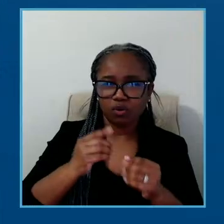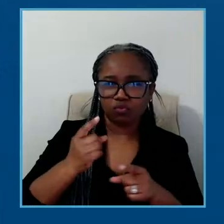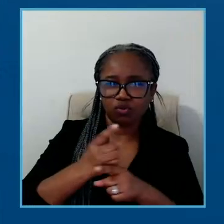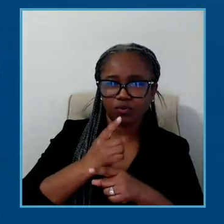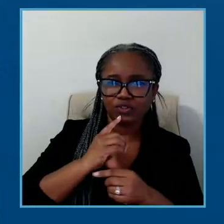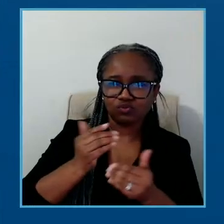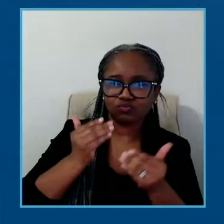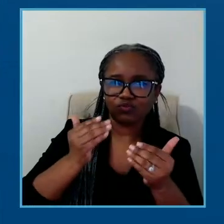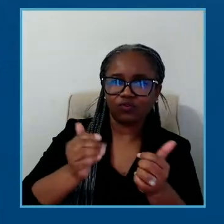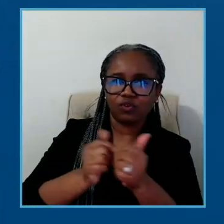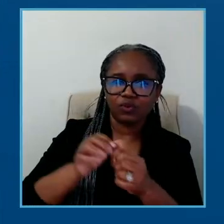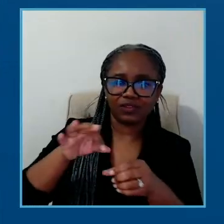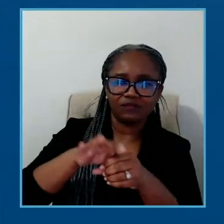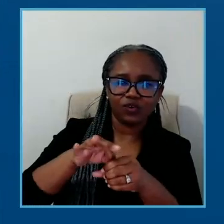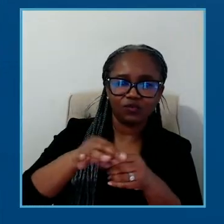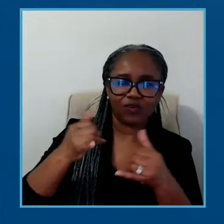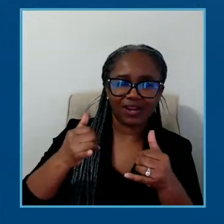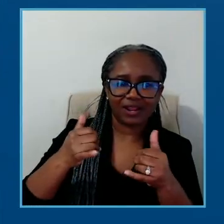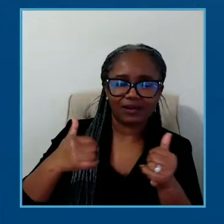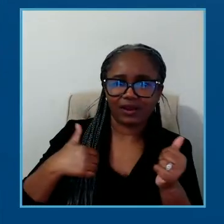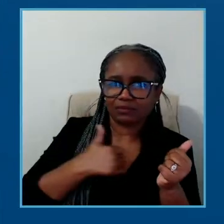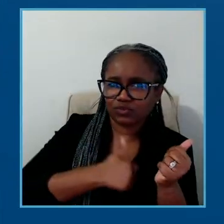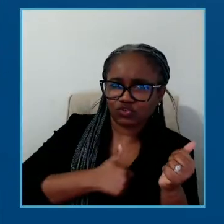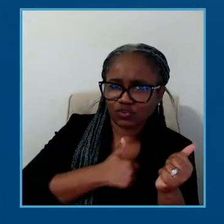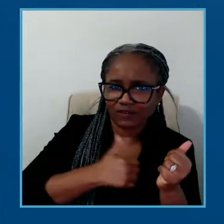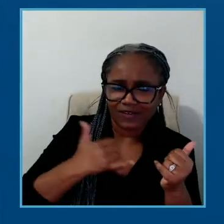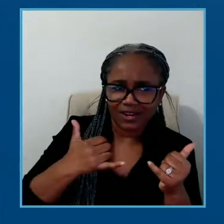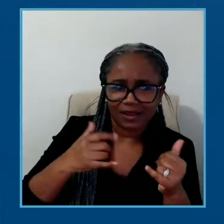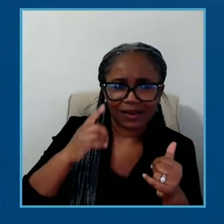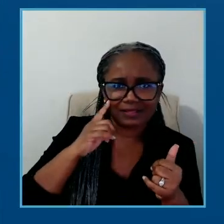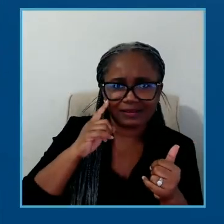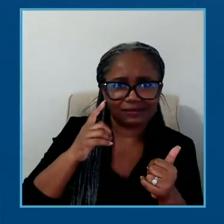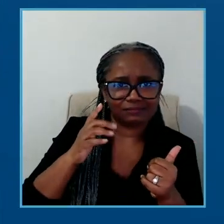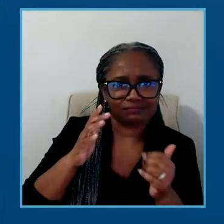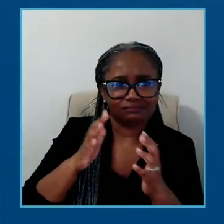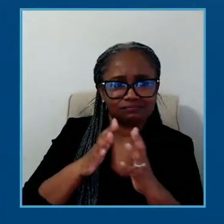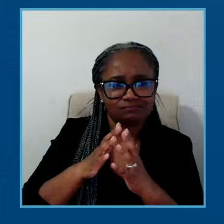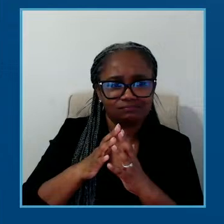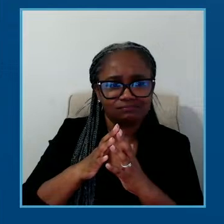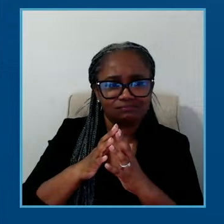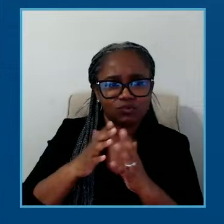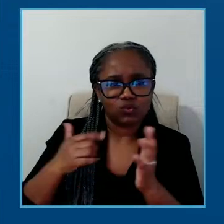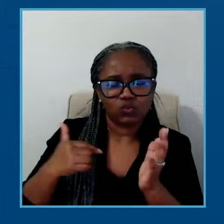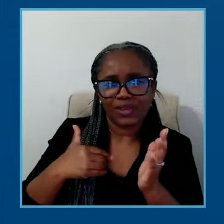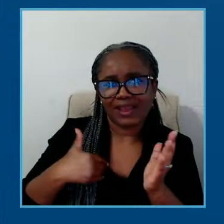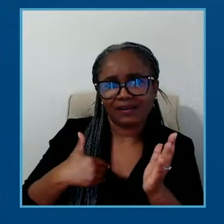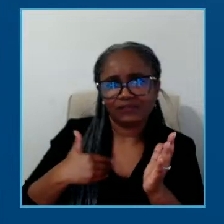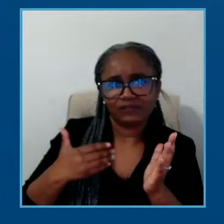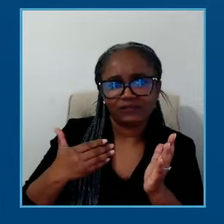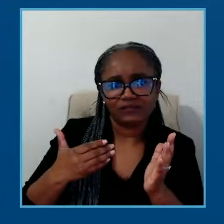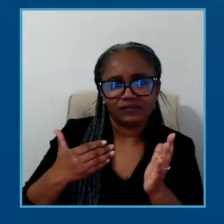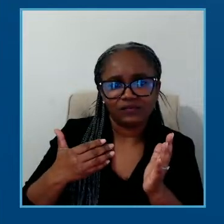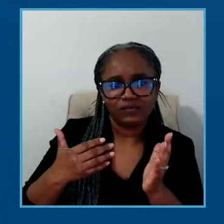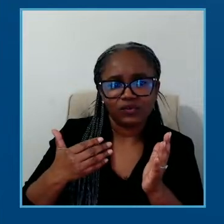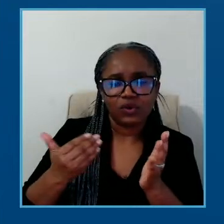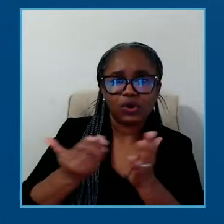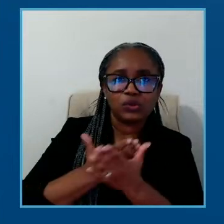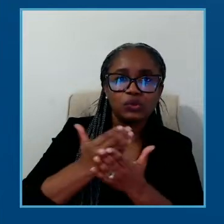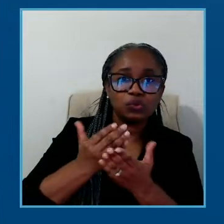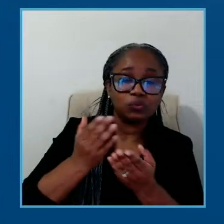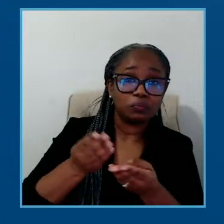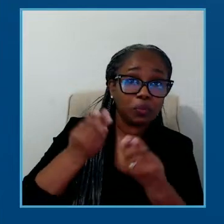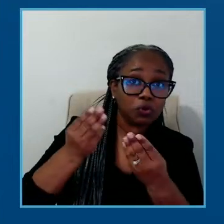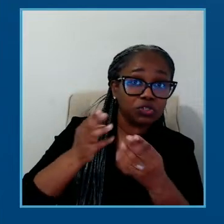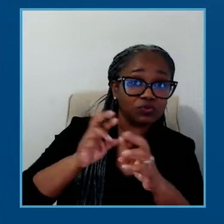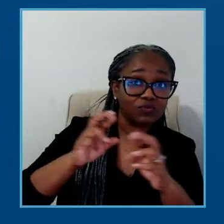Okay. I'm sorry. I think just, we've got a new about to be motion on the floor, and